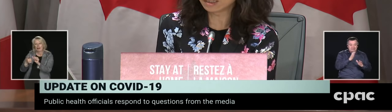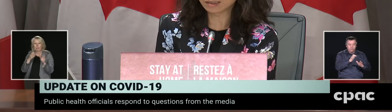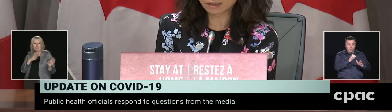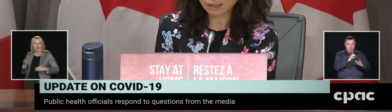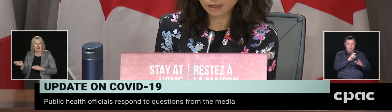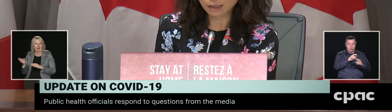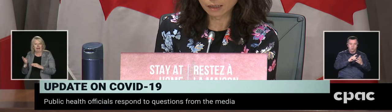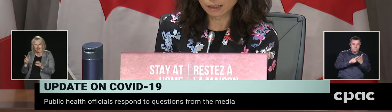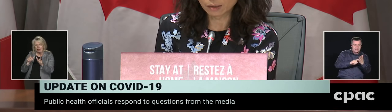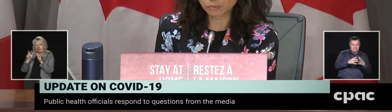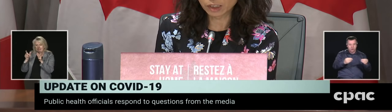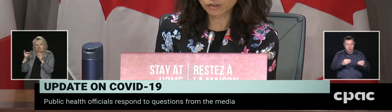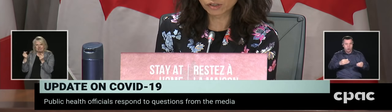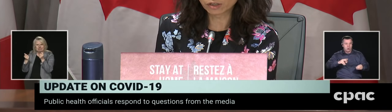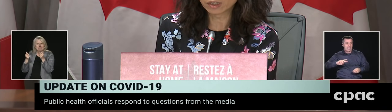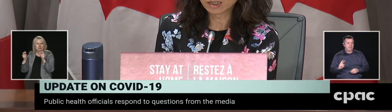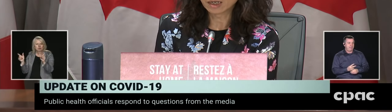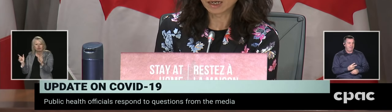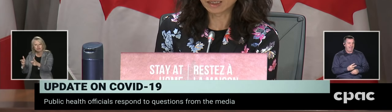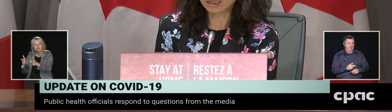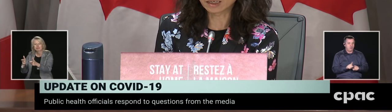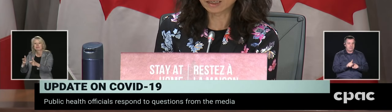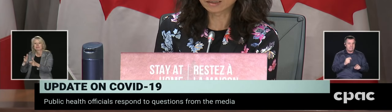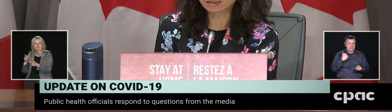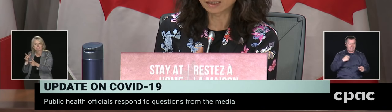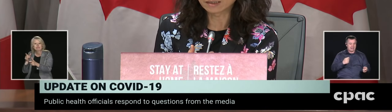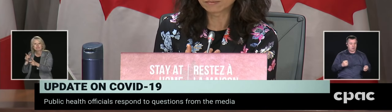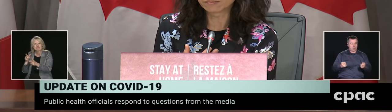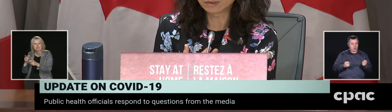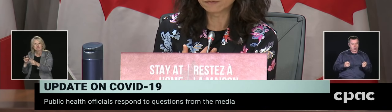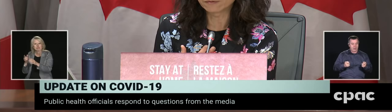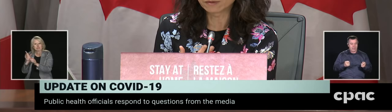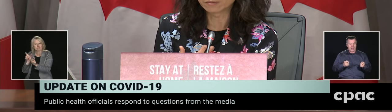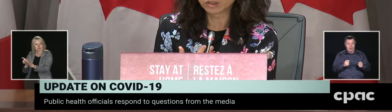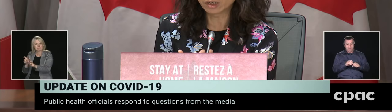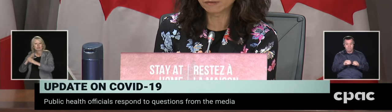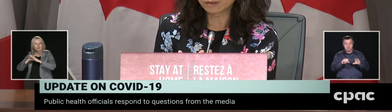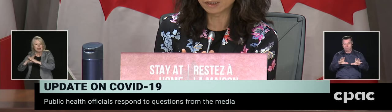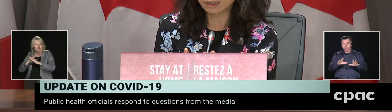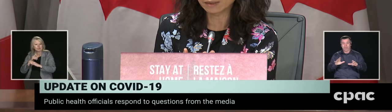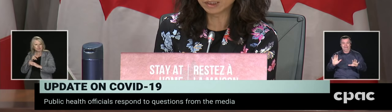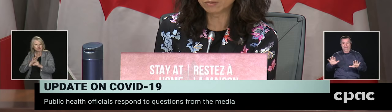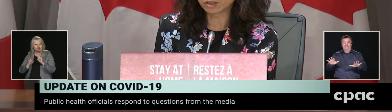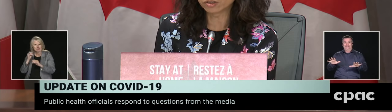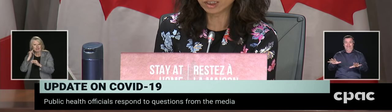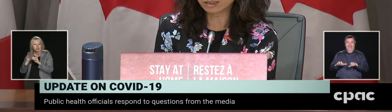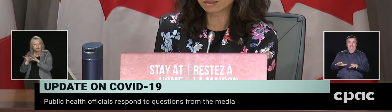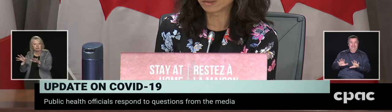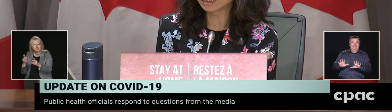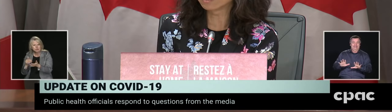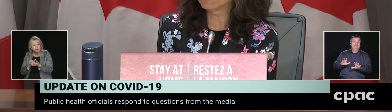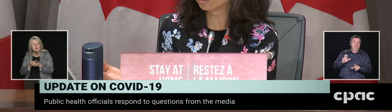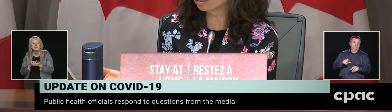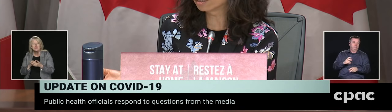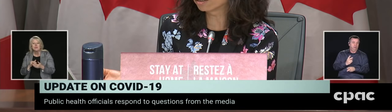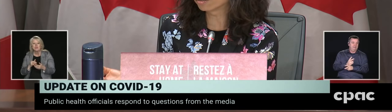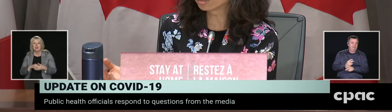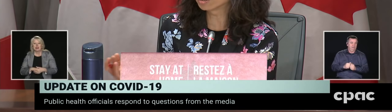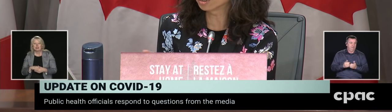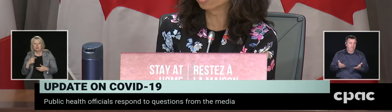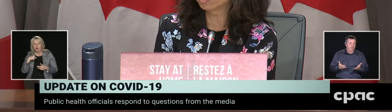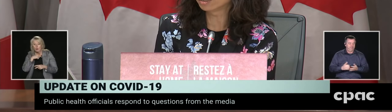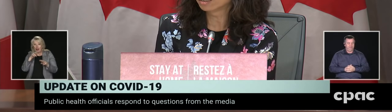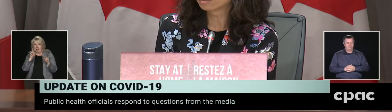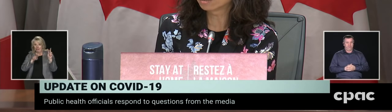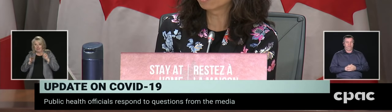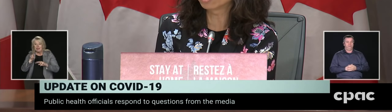any of these outbreaks. So I think as we've observed, the epidemiology is quite different across